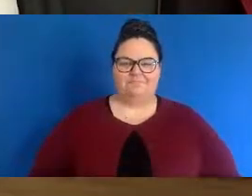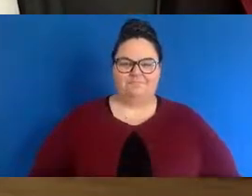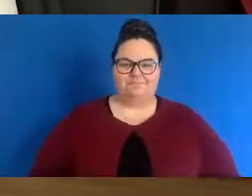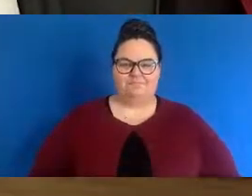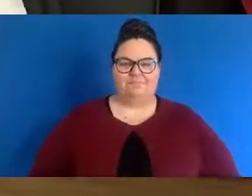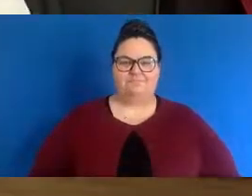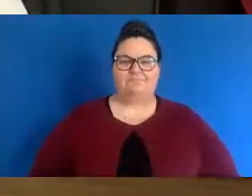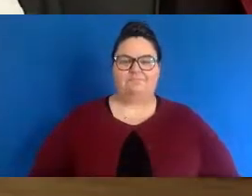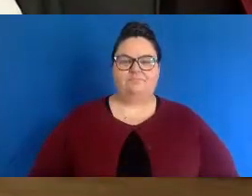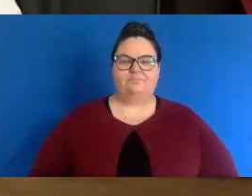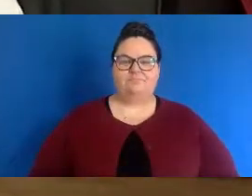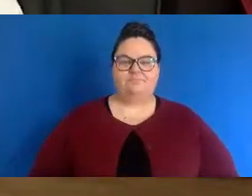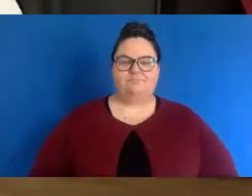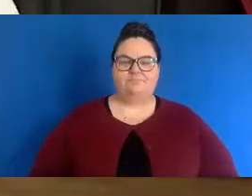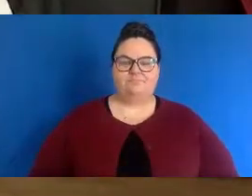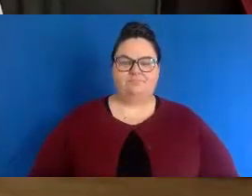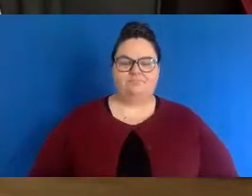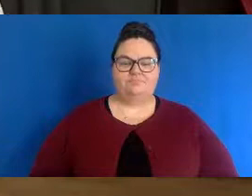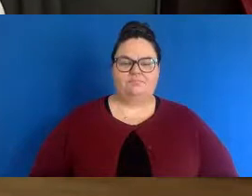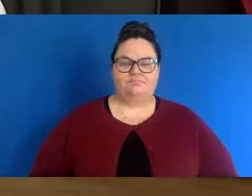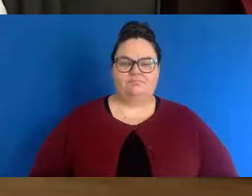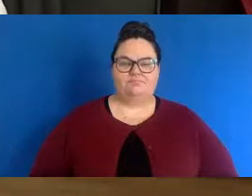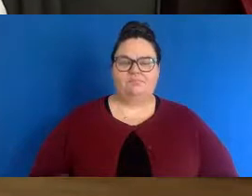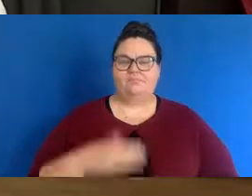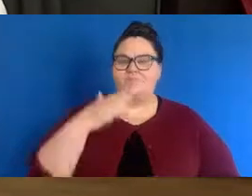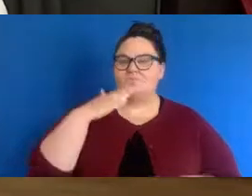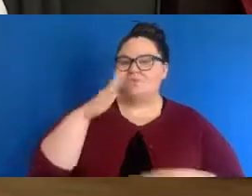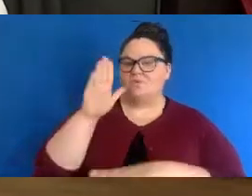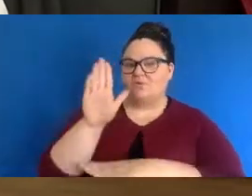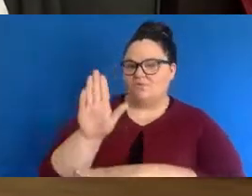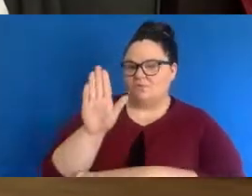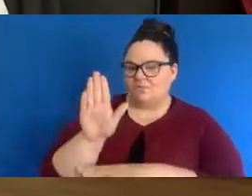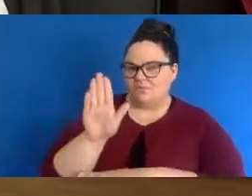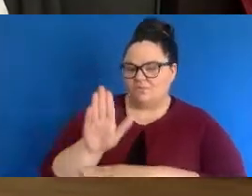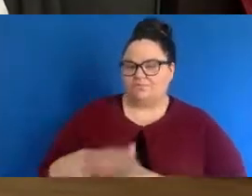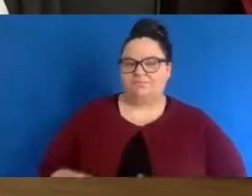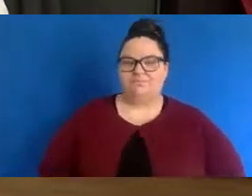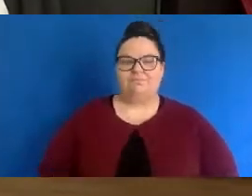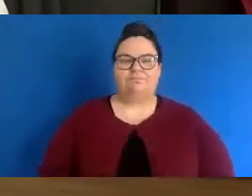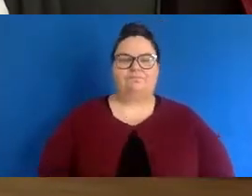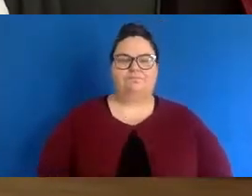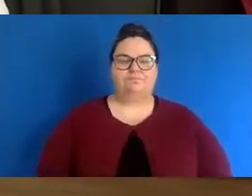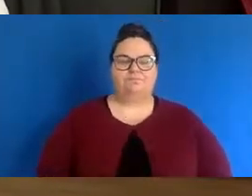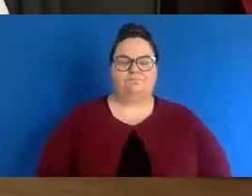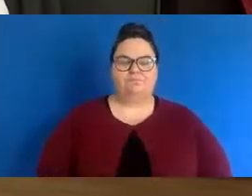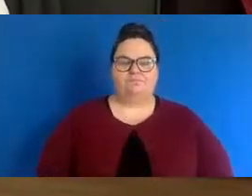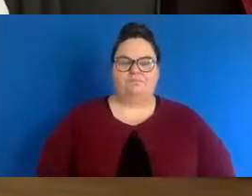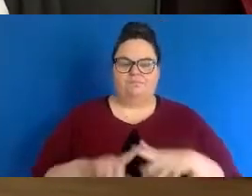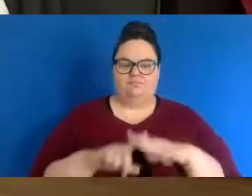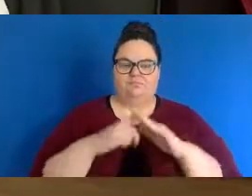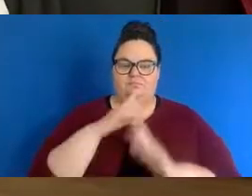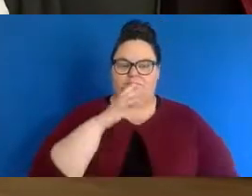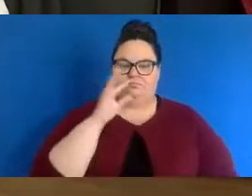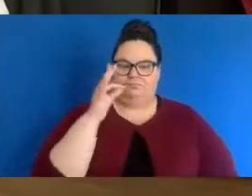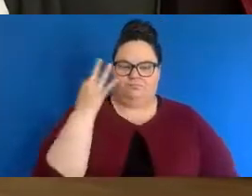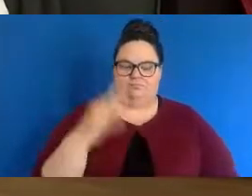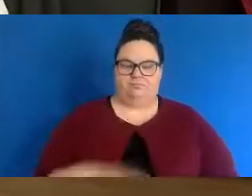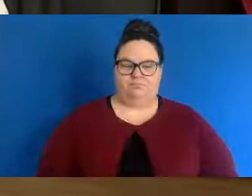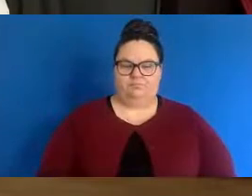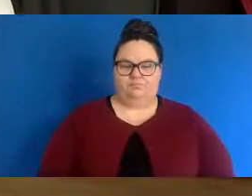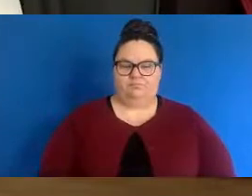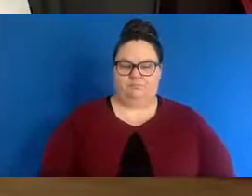Merci. Bon après-midi à toutes et à tous. Good afternoon, everyone. Les citoyens du Nouveau-Brunswick continuent.